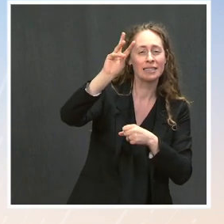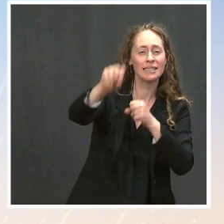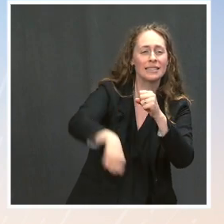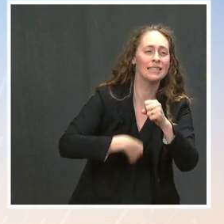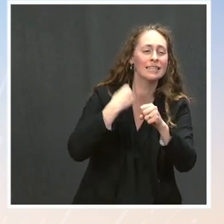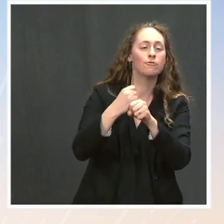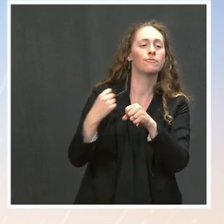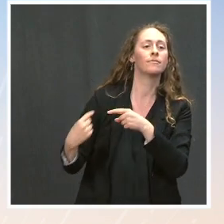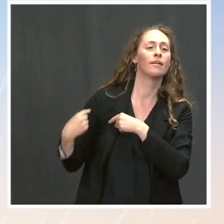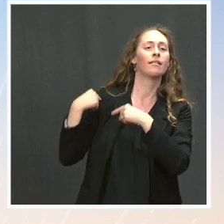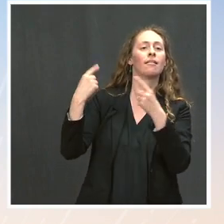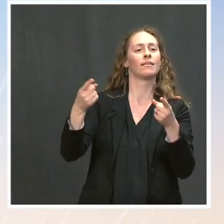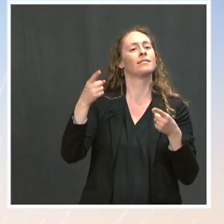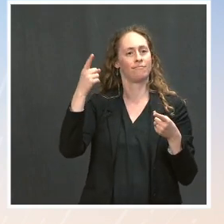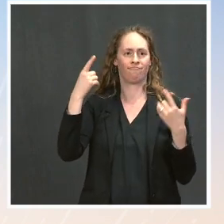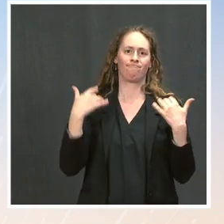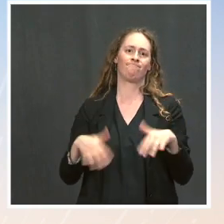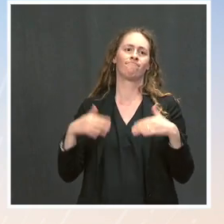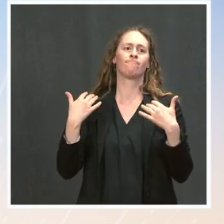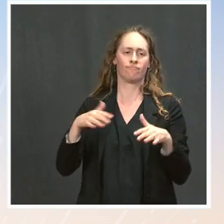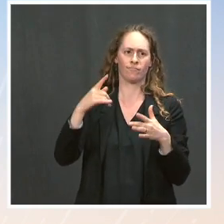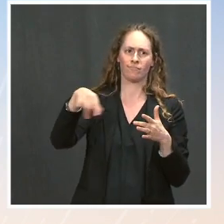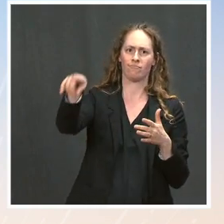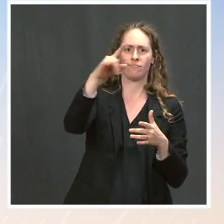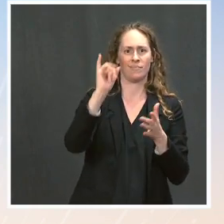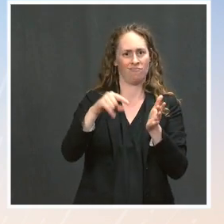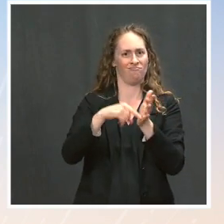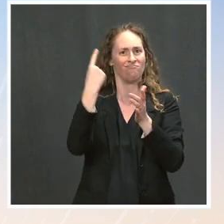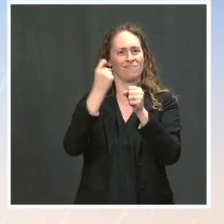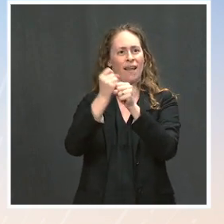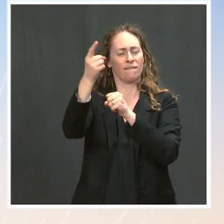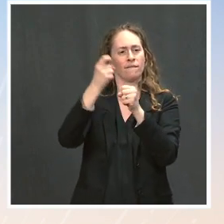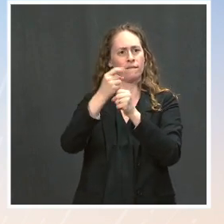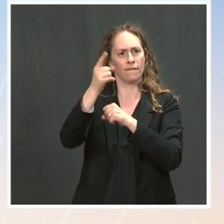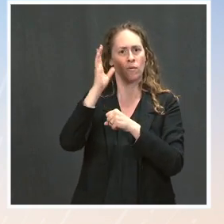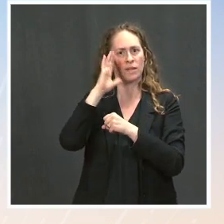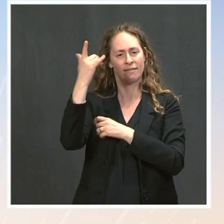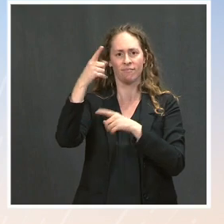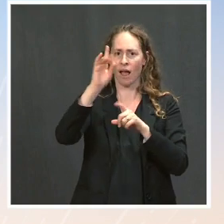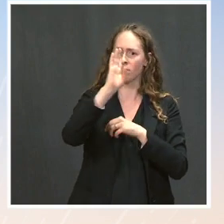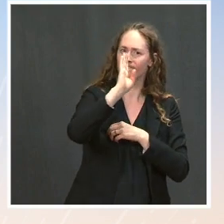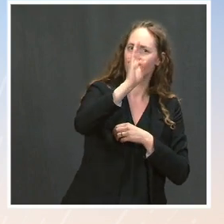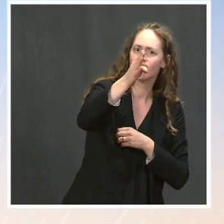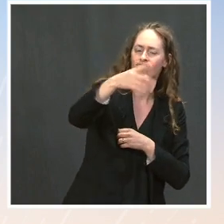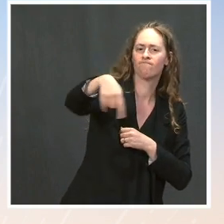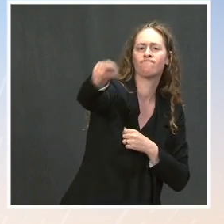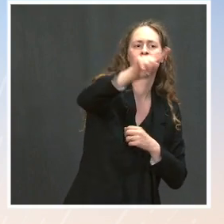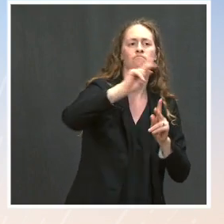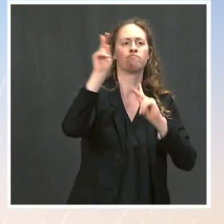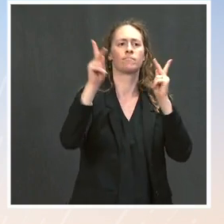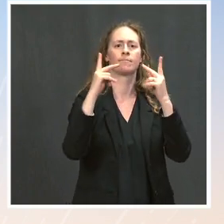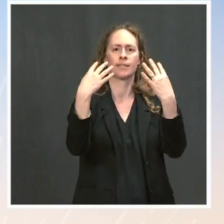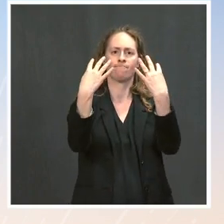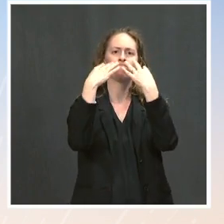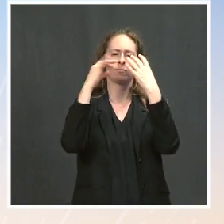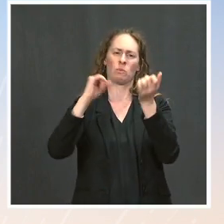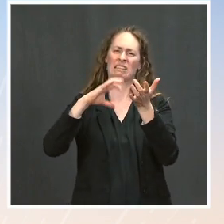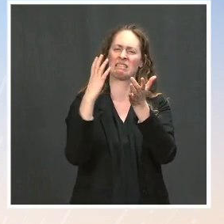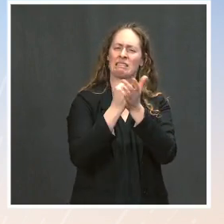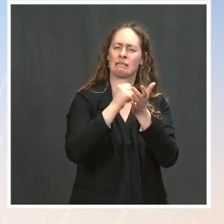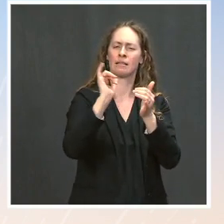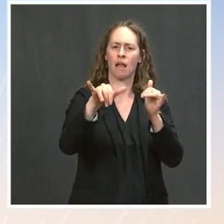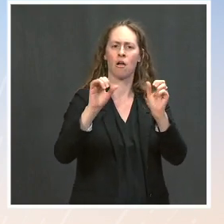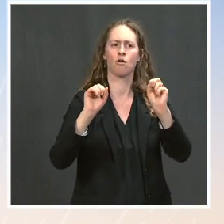opportunities even the president has each year, to speak directly to the American people, and that's exactly what he intends to do. He will lay out